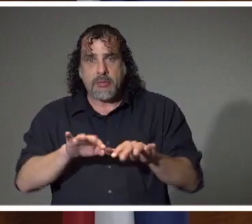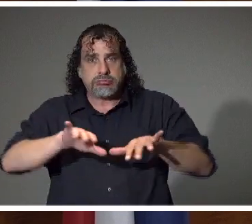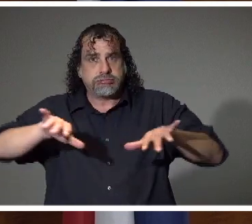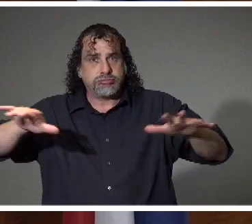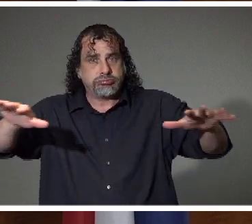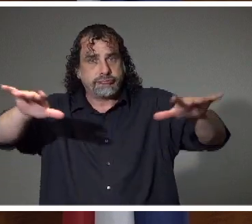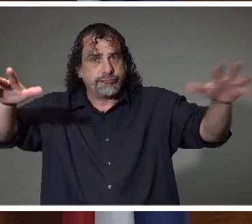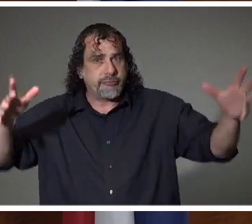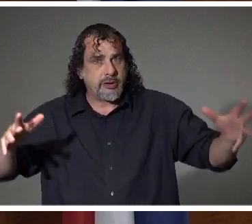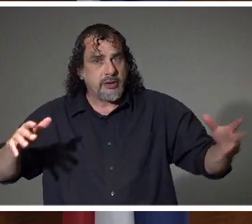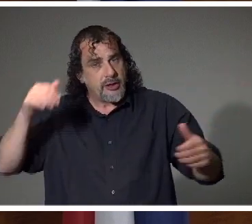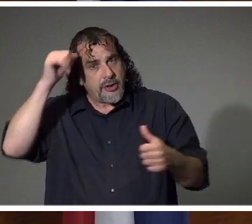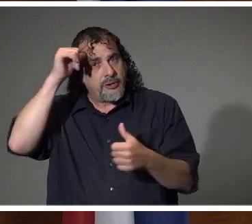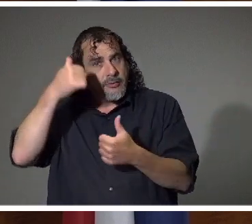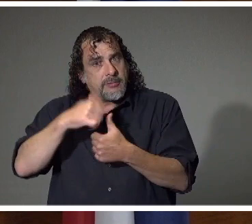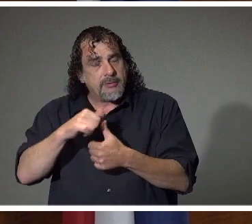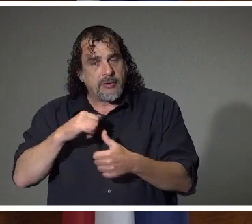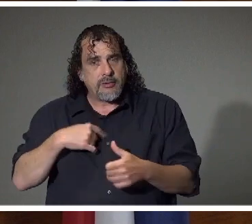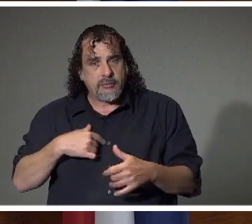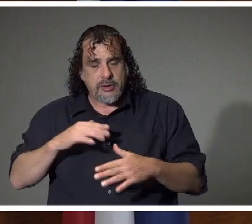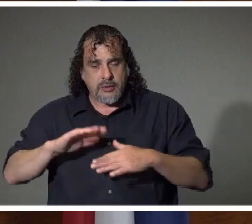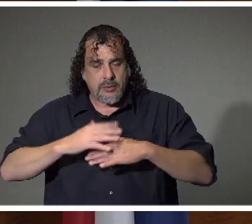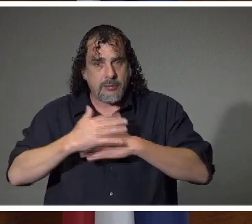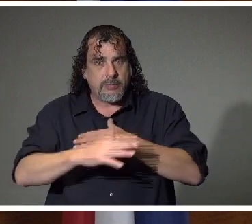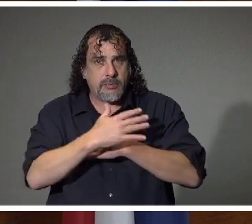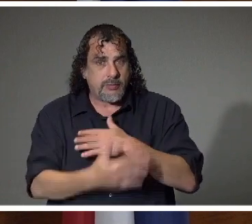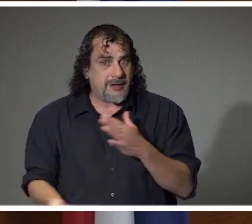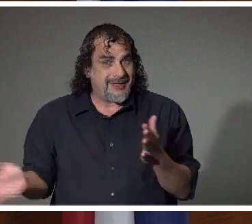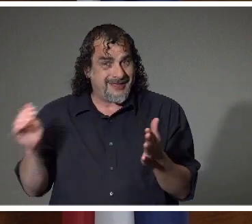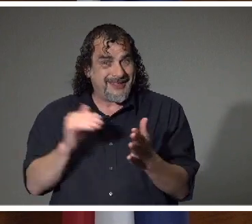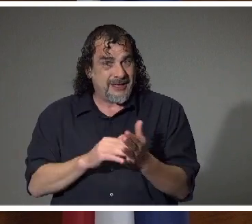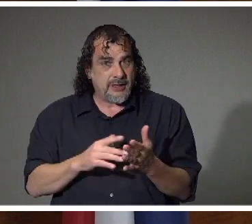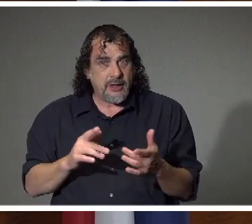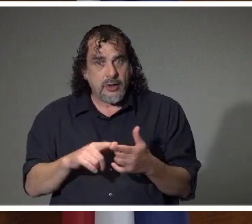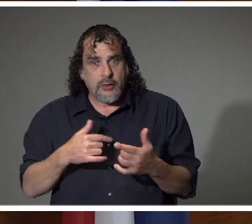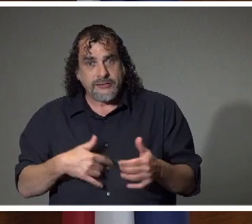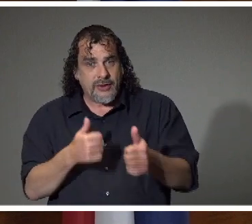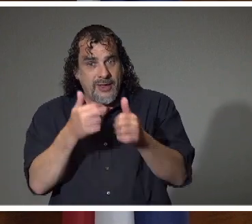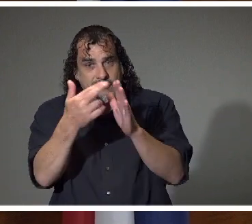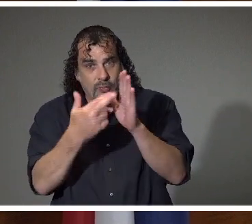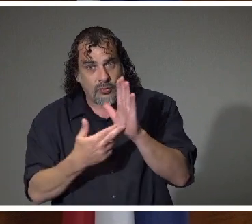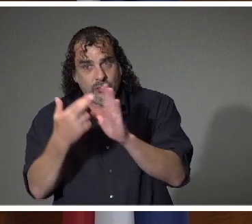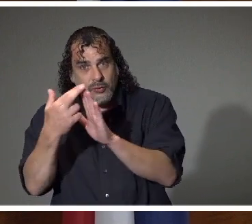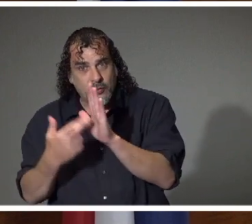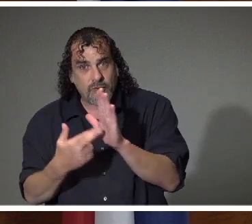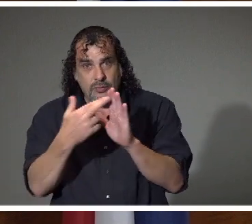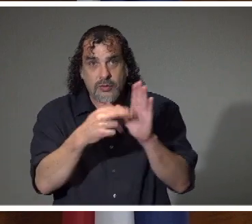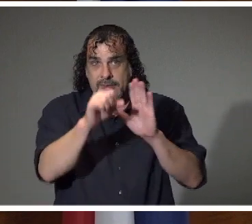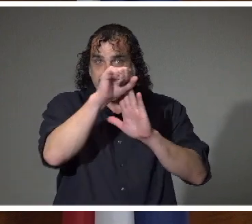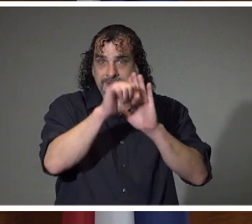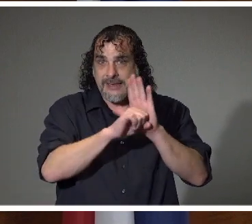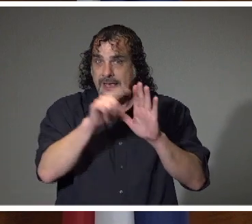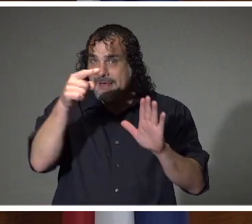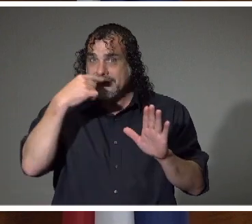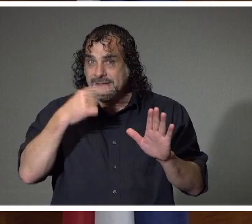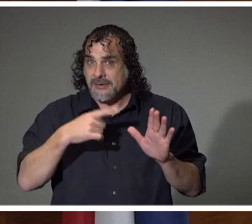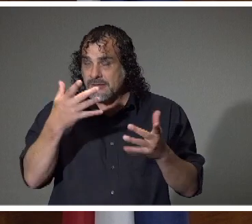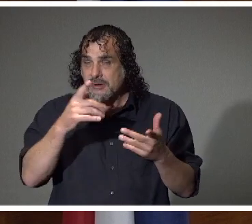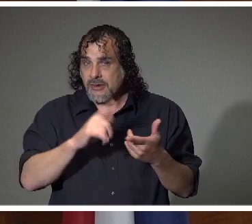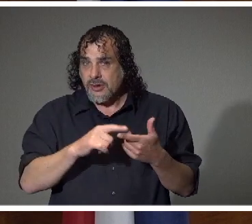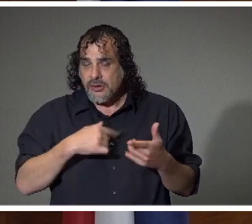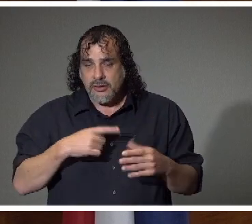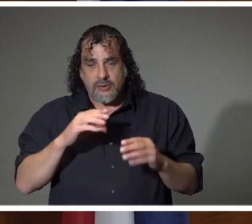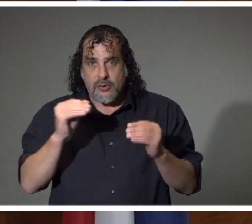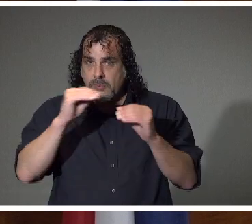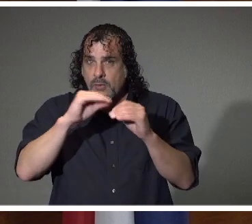remember, even though we reopened the beaches, we still have guidelines in place statewide which say that no more than